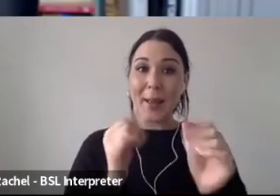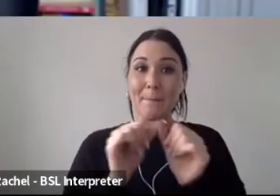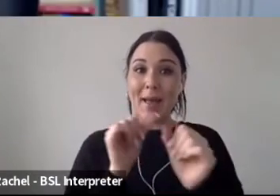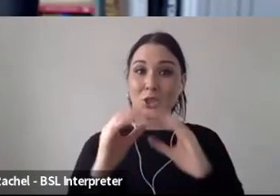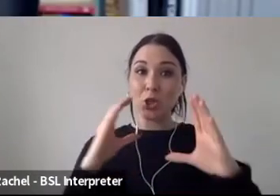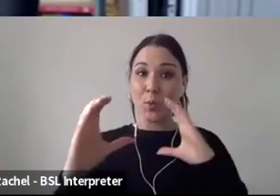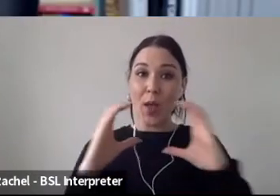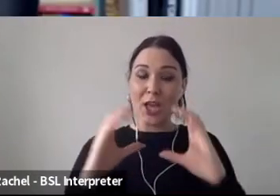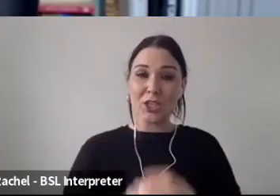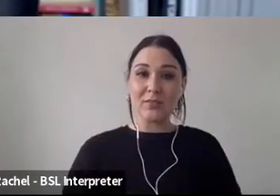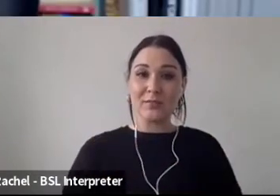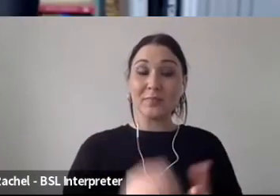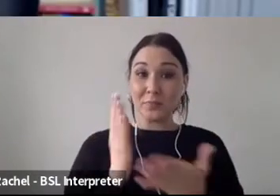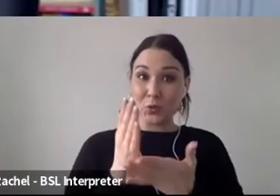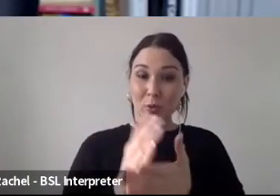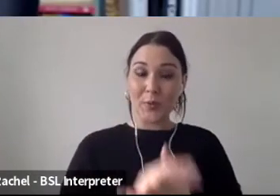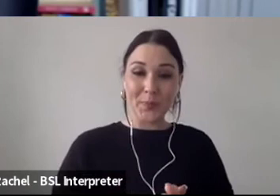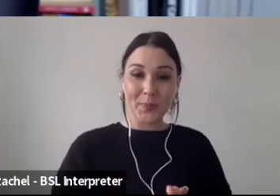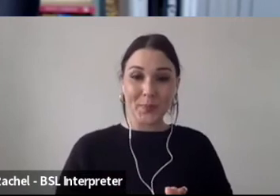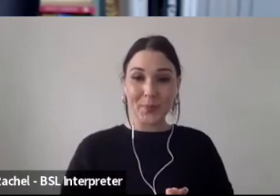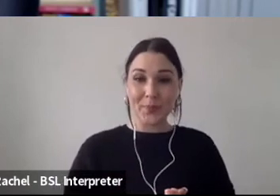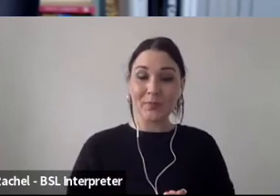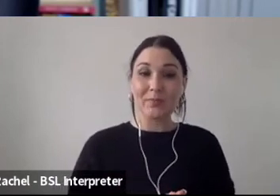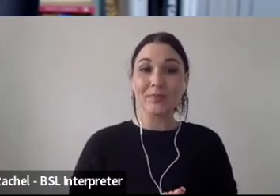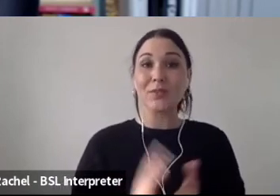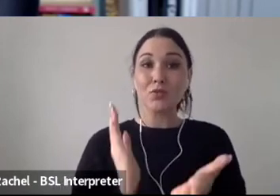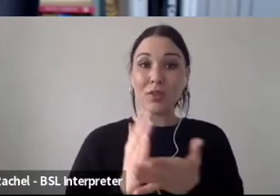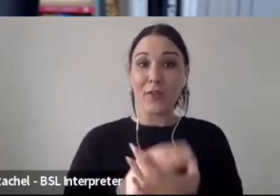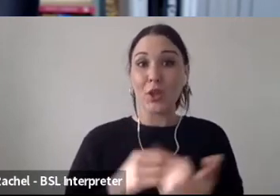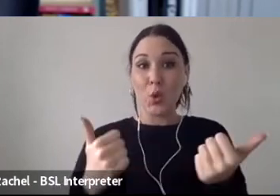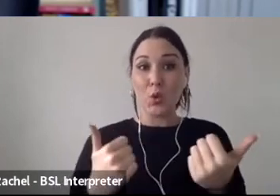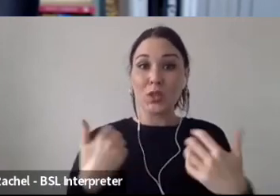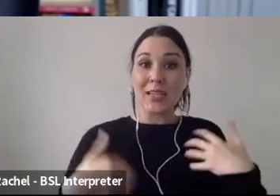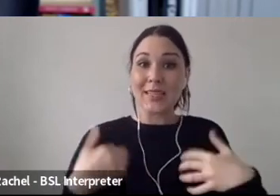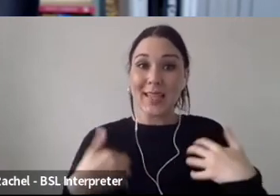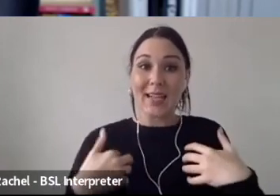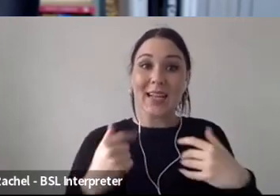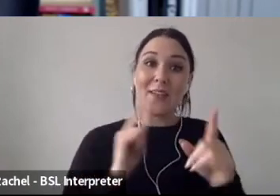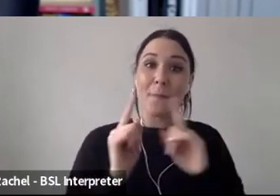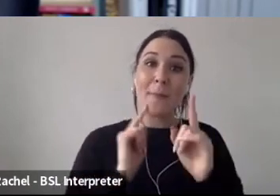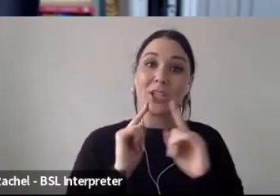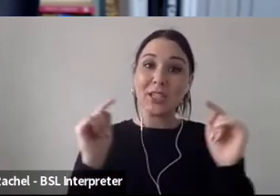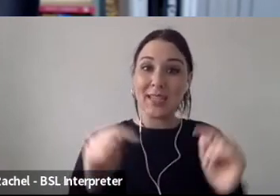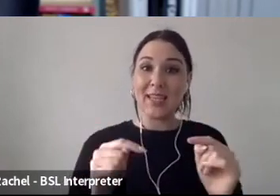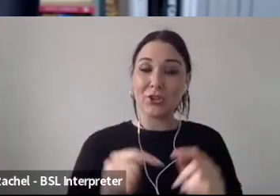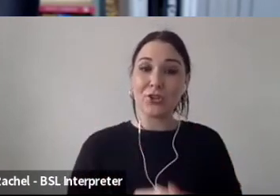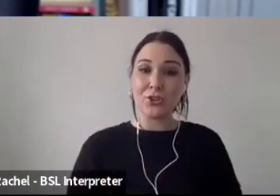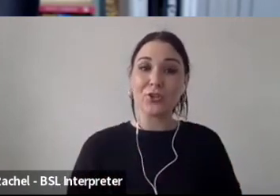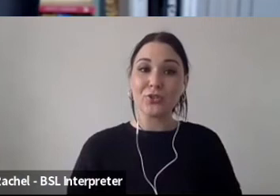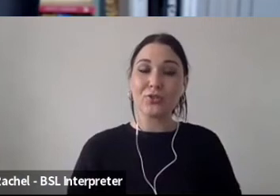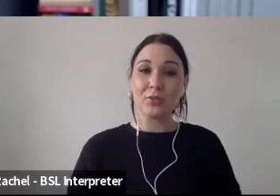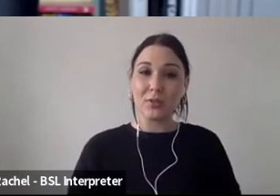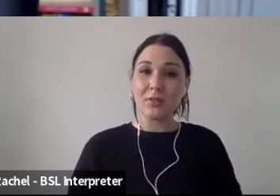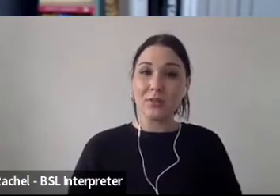Sure. Yeah, I think there's some really good and exciting information here, because it's a source of a lot